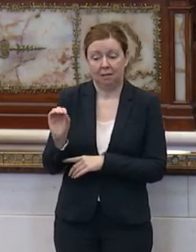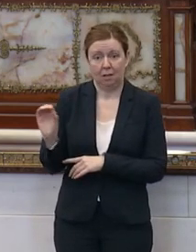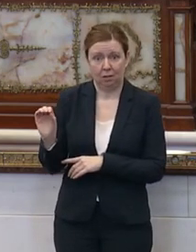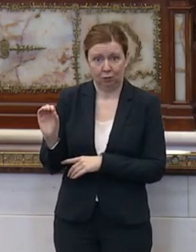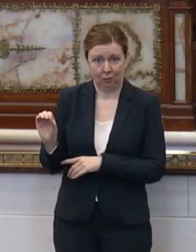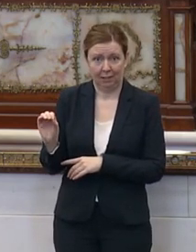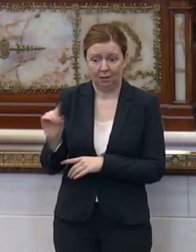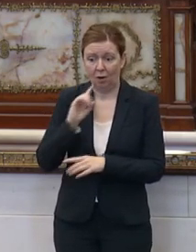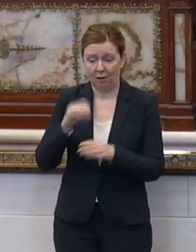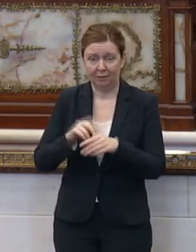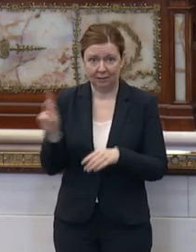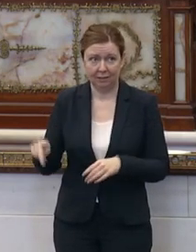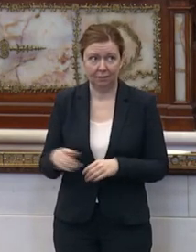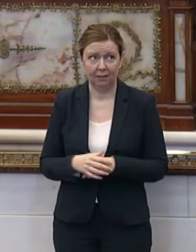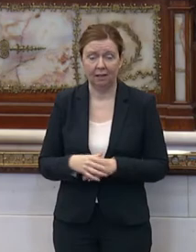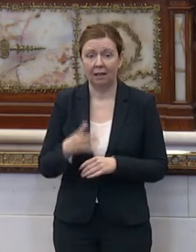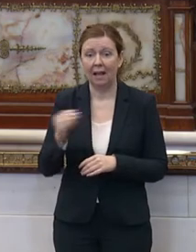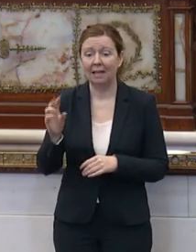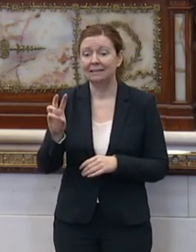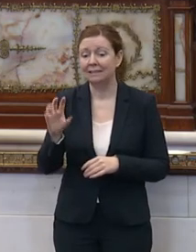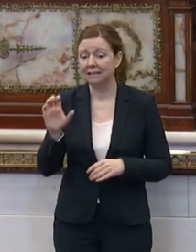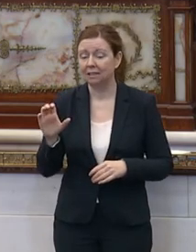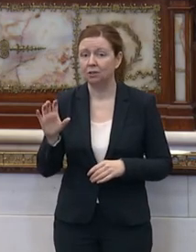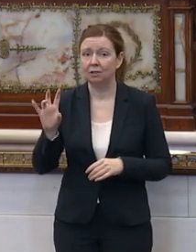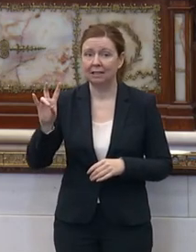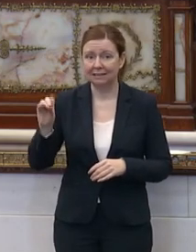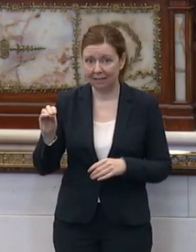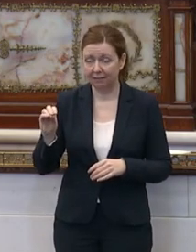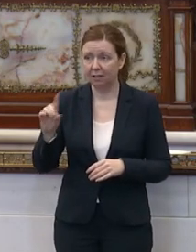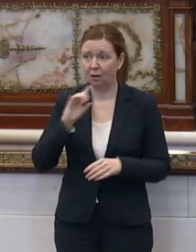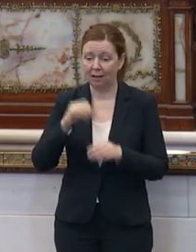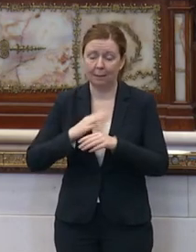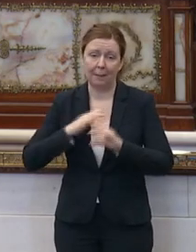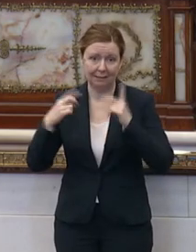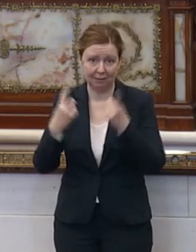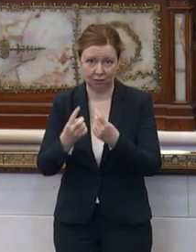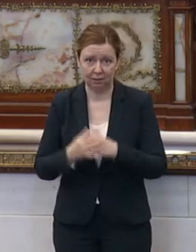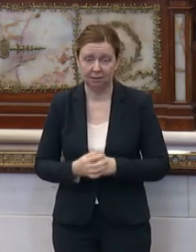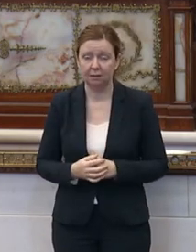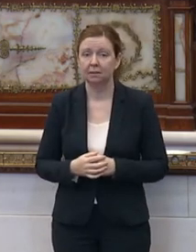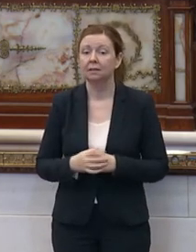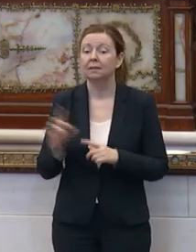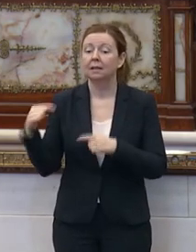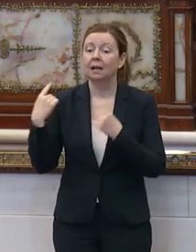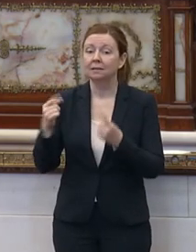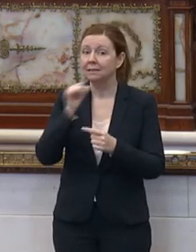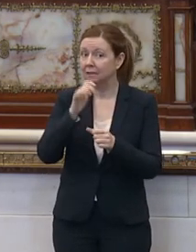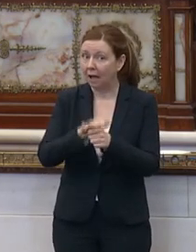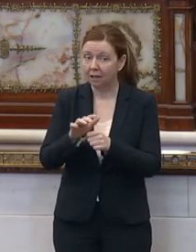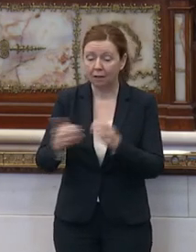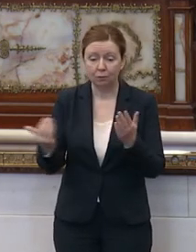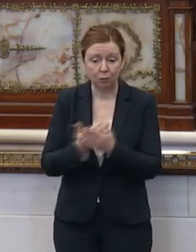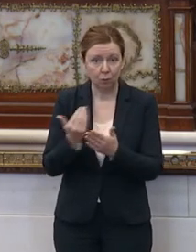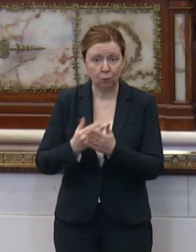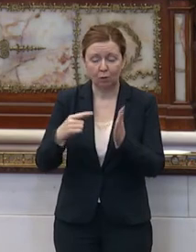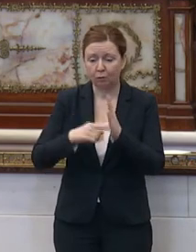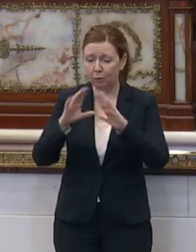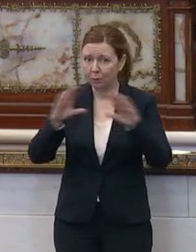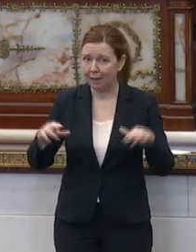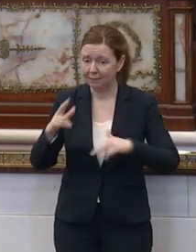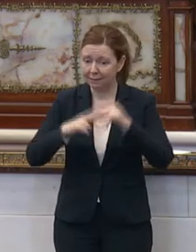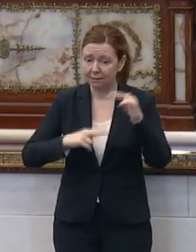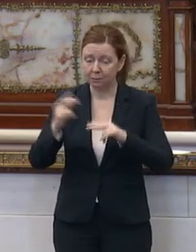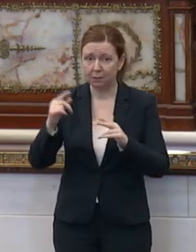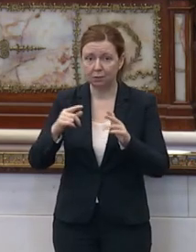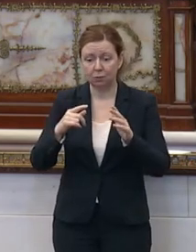those units are in Philadelphia, and 670 of them are in my district. And since not enough new affordable housing is being built